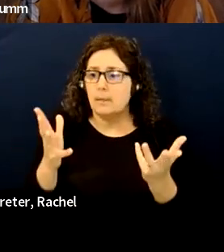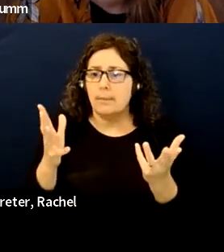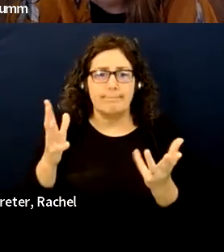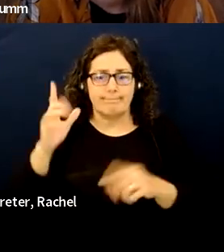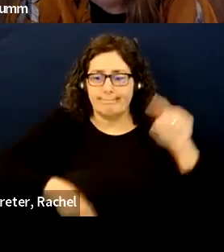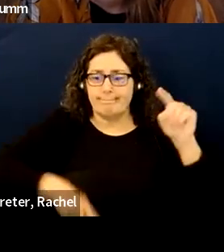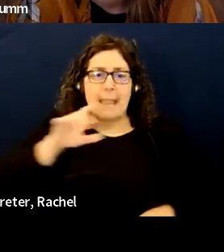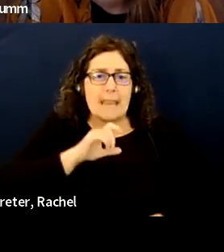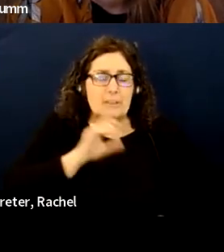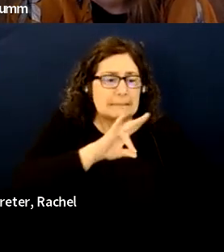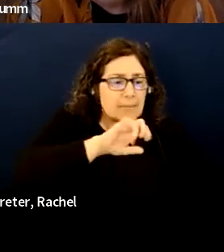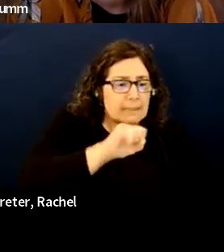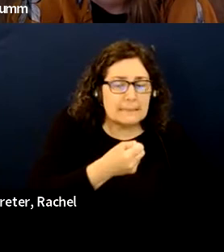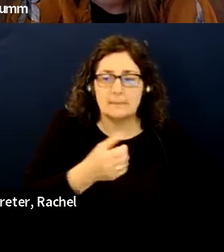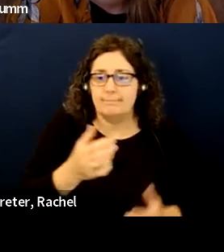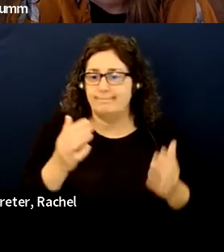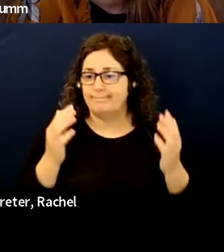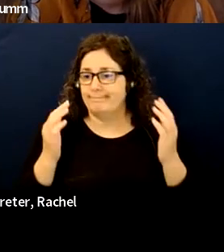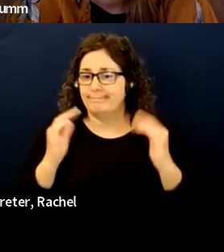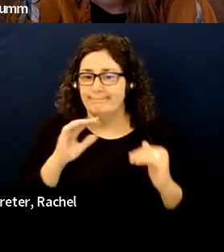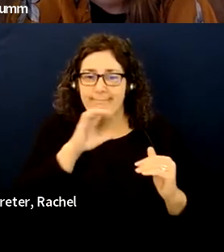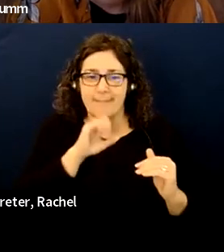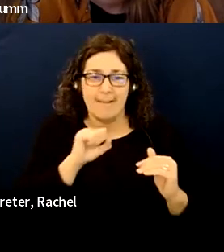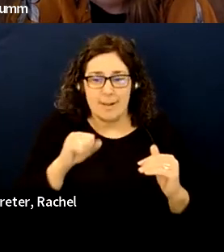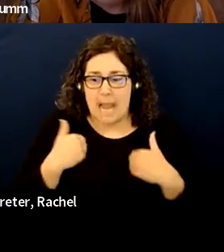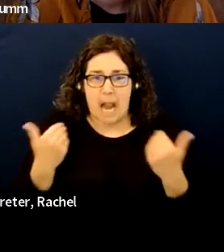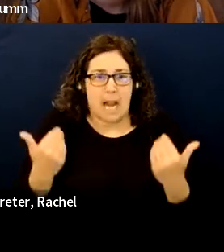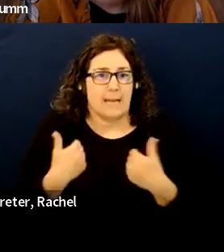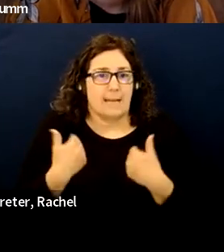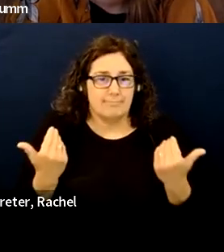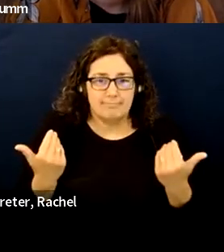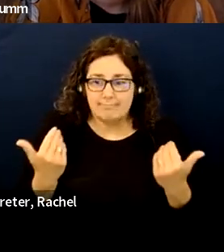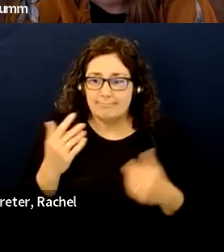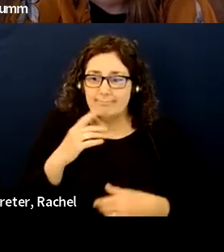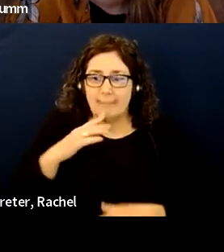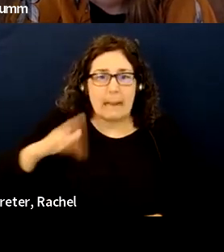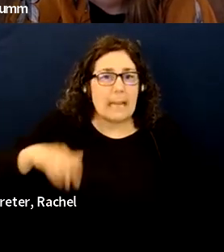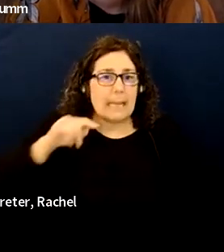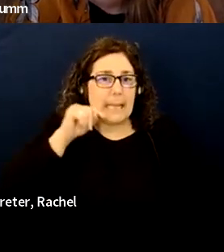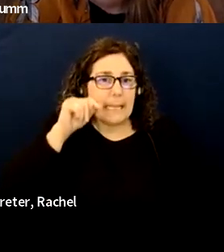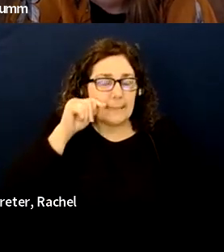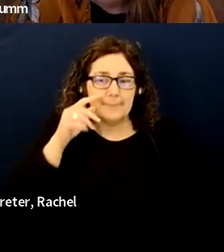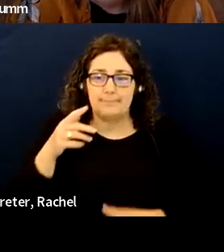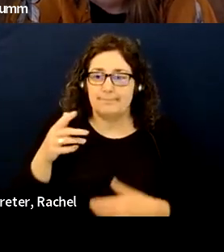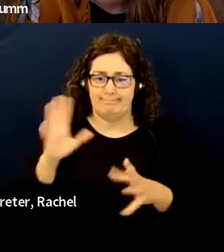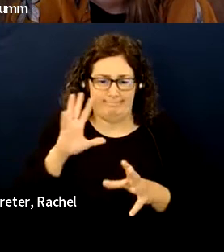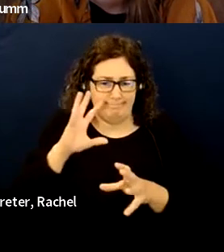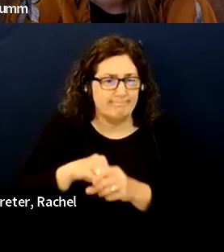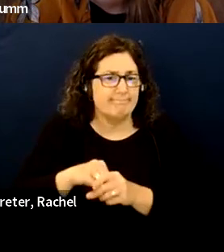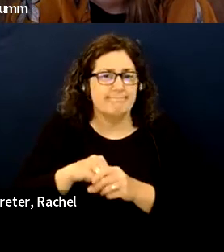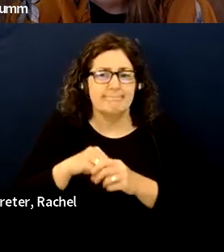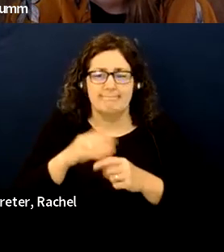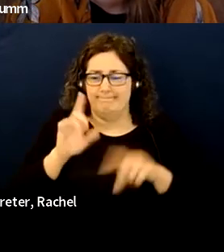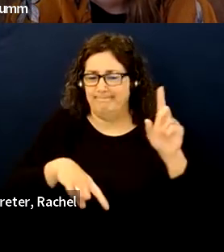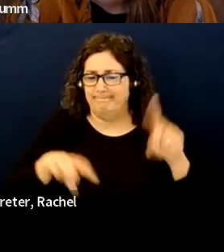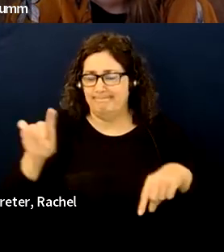have people in their 70s. We have some younger folks in their late teens that participate,